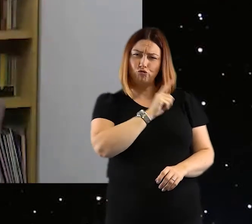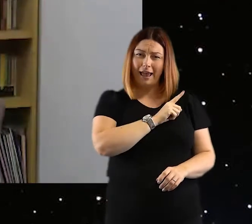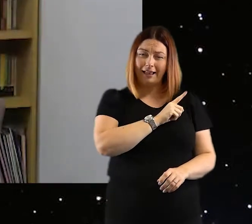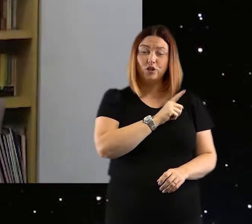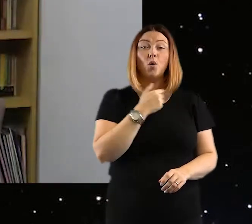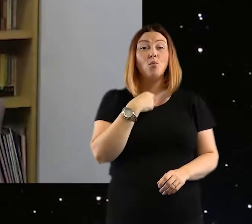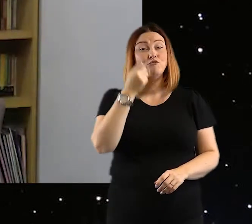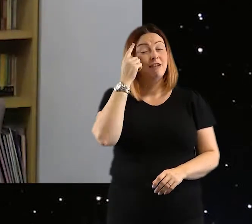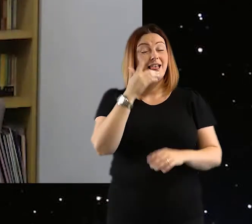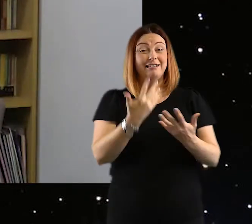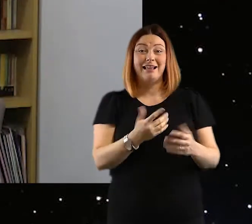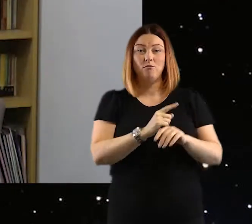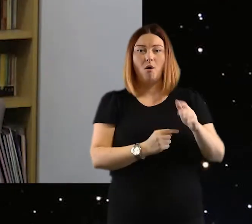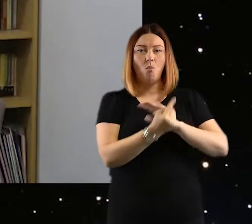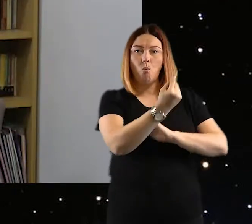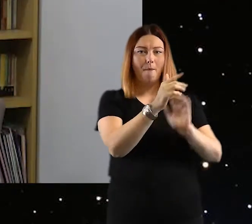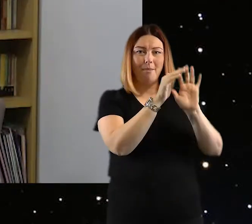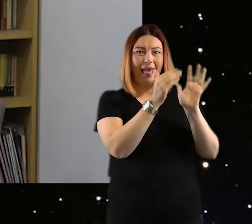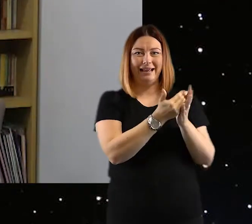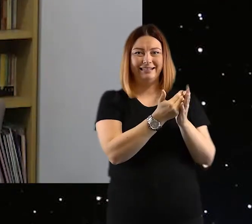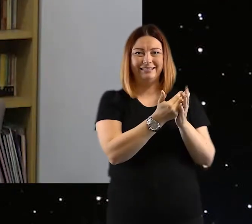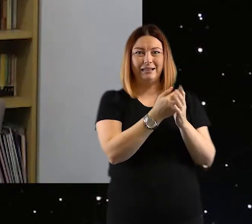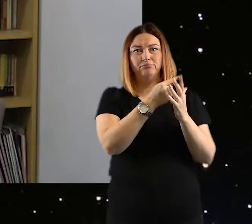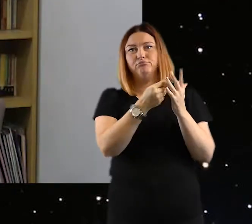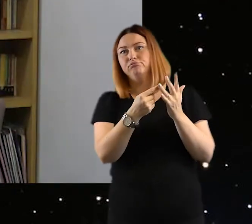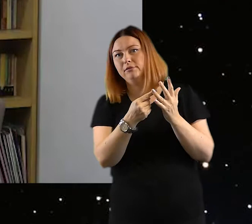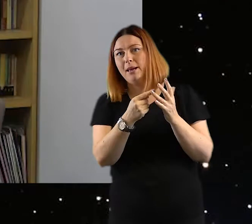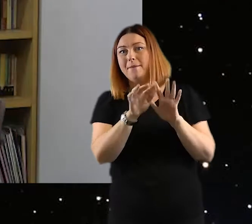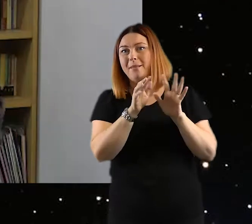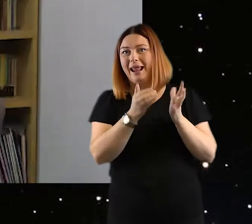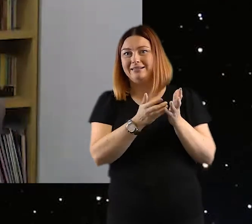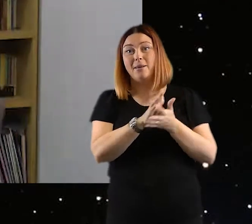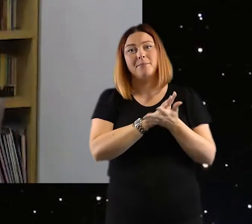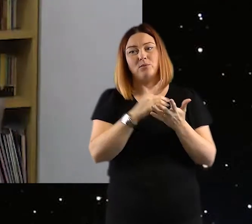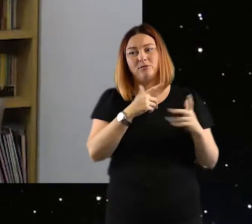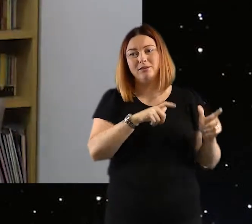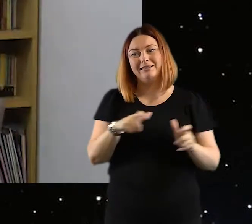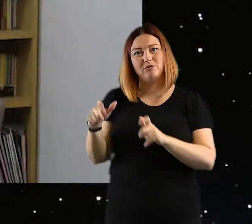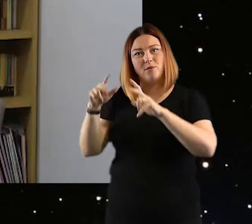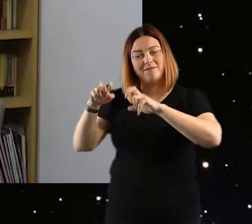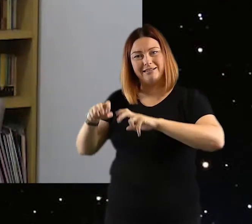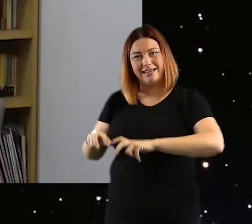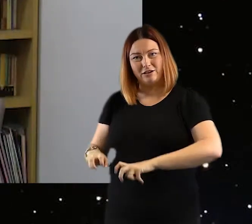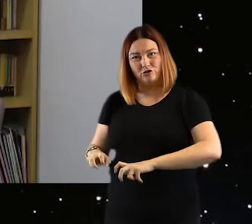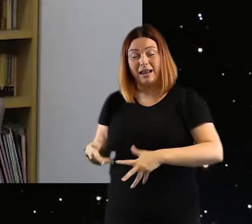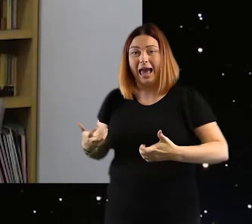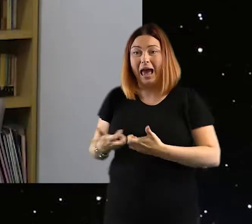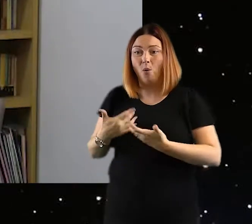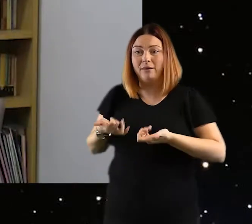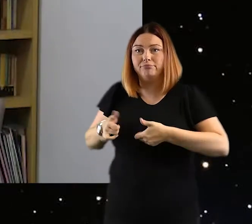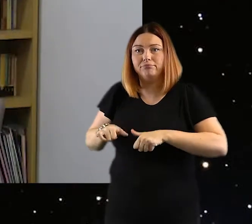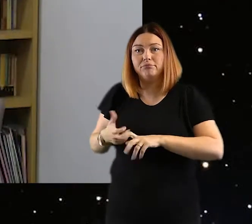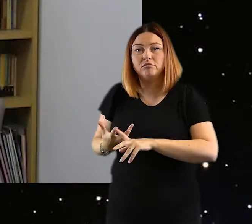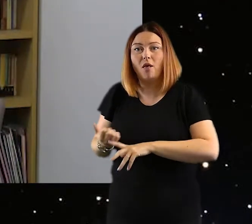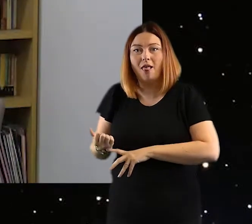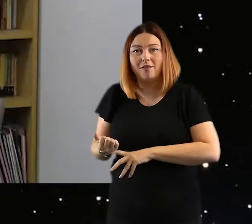number of different transits sort of superimposed. So you got a bit of a dip from one star and then another one. So this is what prompted the sort of continual investigation. And